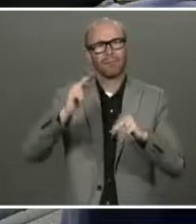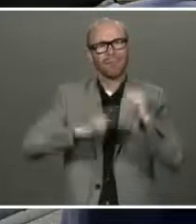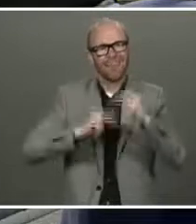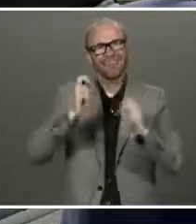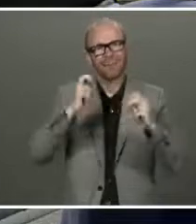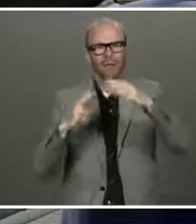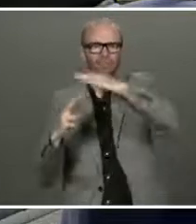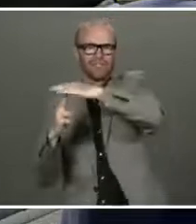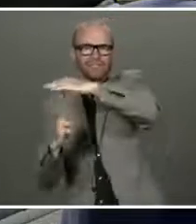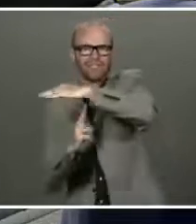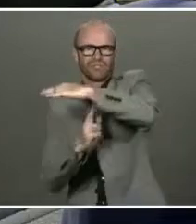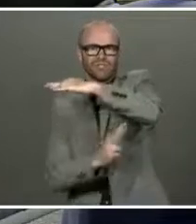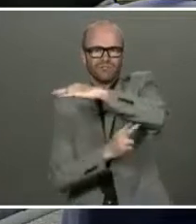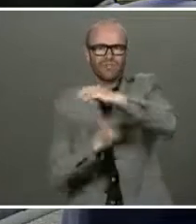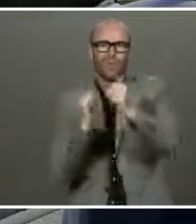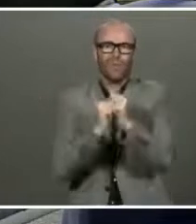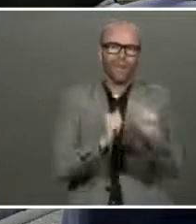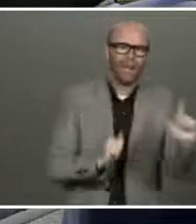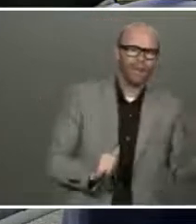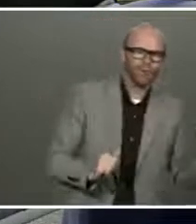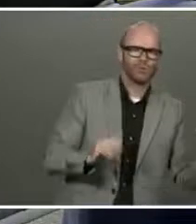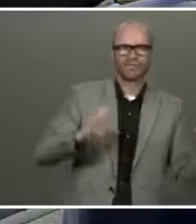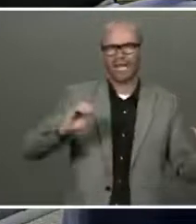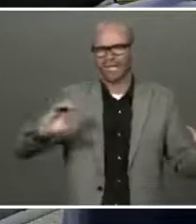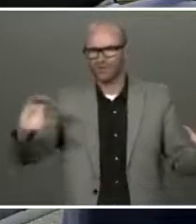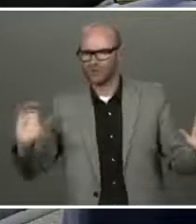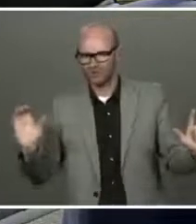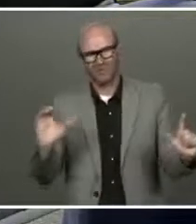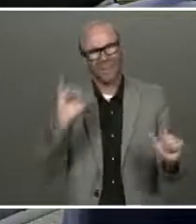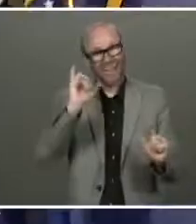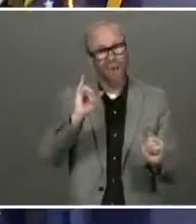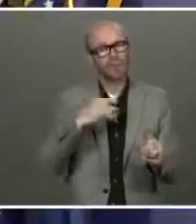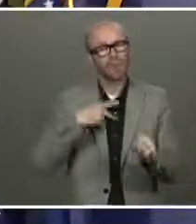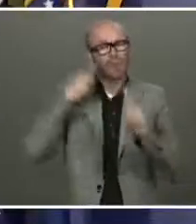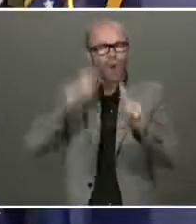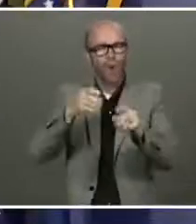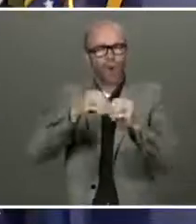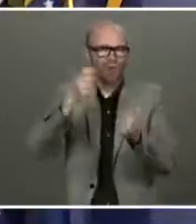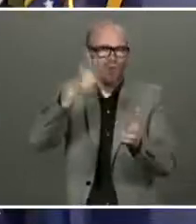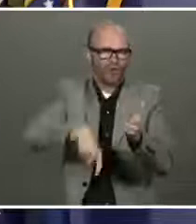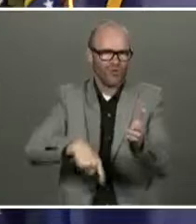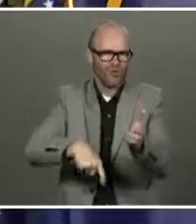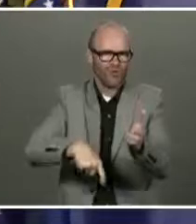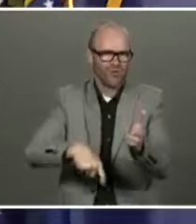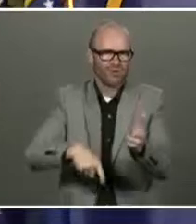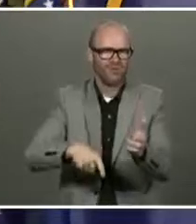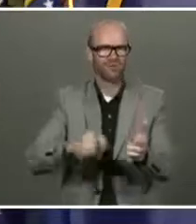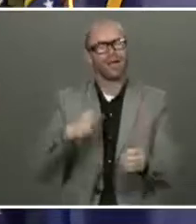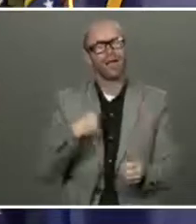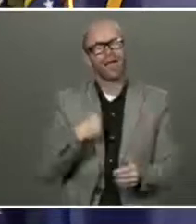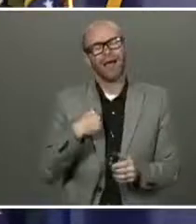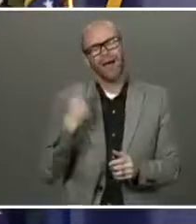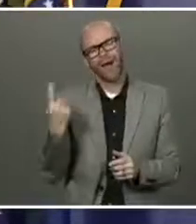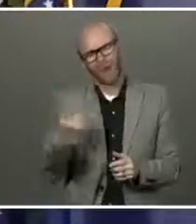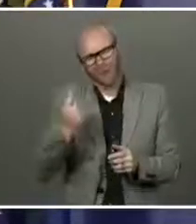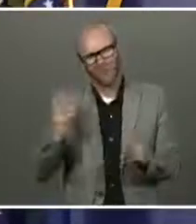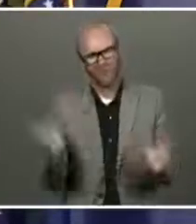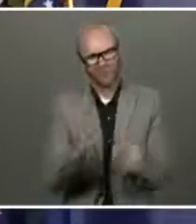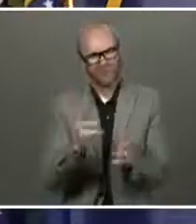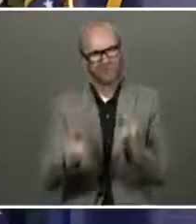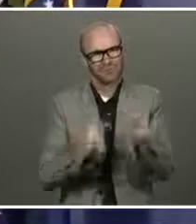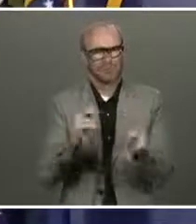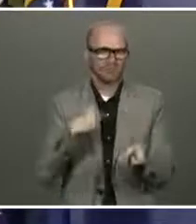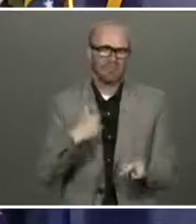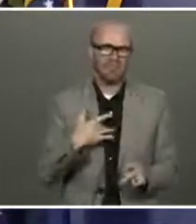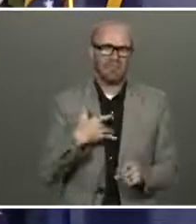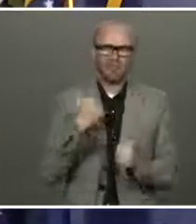trying to get across when I was interviewed, and hopefully that comes through in the article. I would always encourage people, and I think everyone in this room